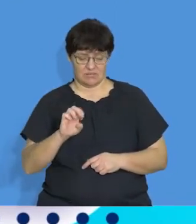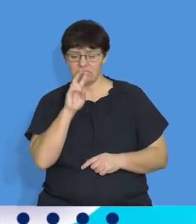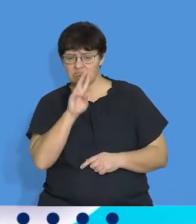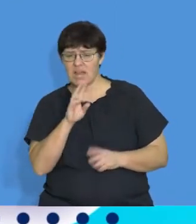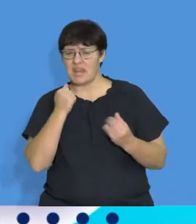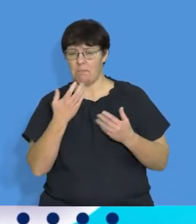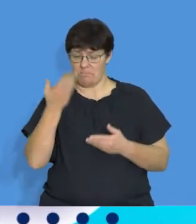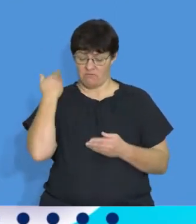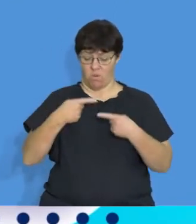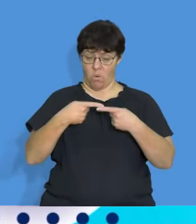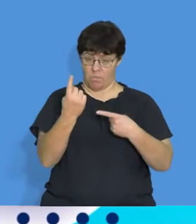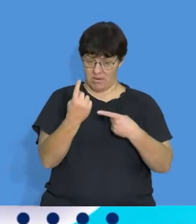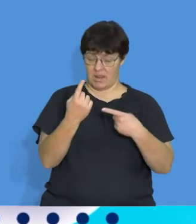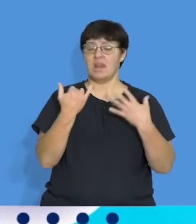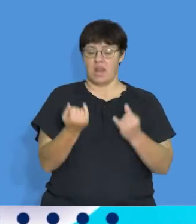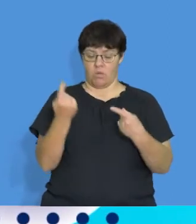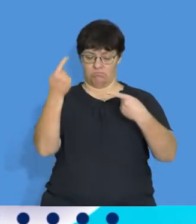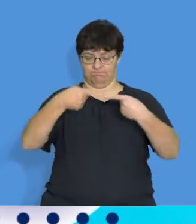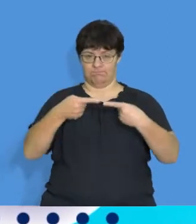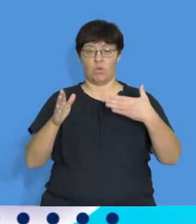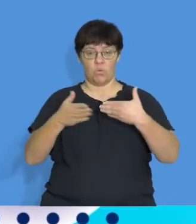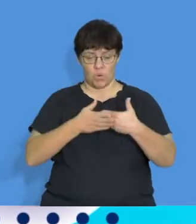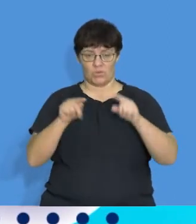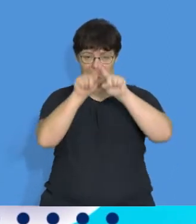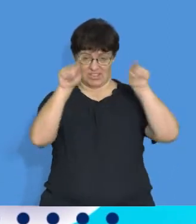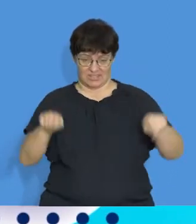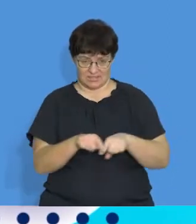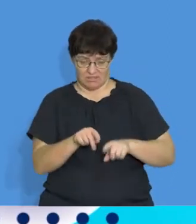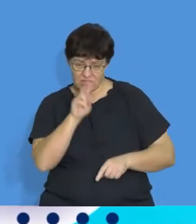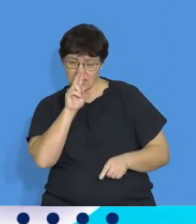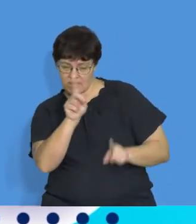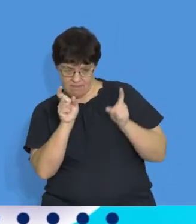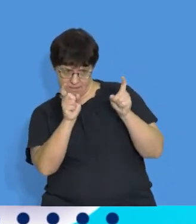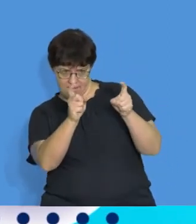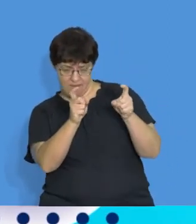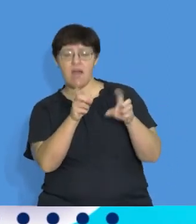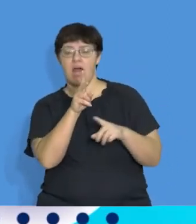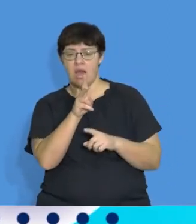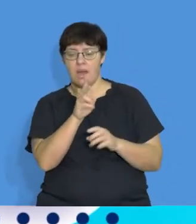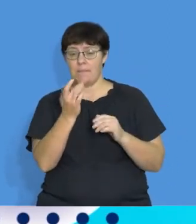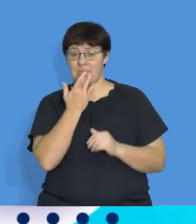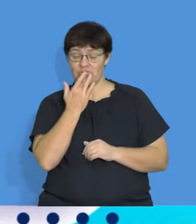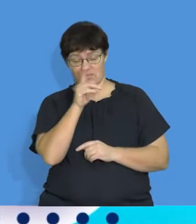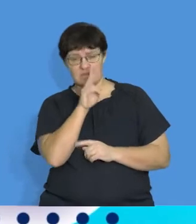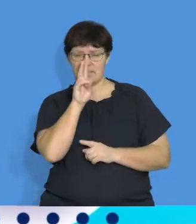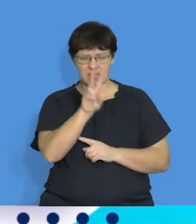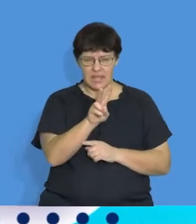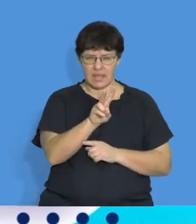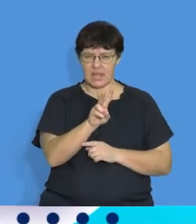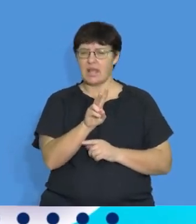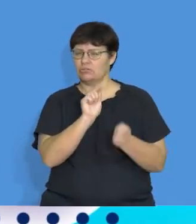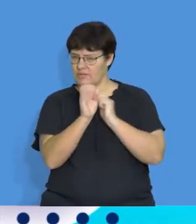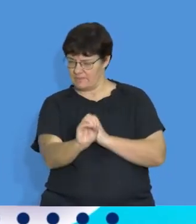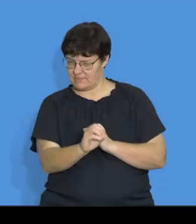closed circuit and try to take readings across the battery and see if there are any changes and talk the science behind that.